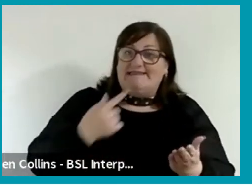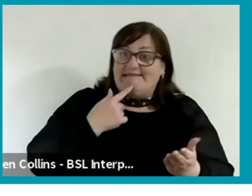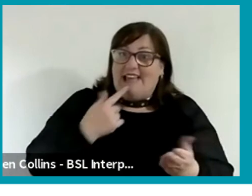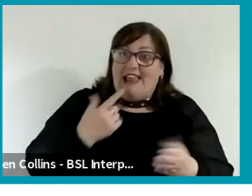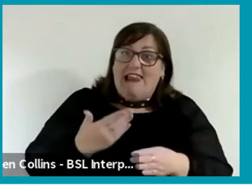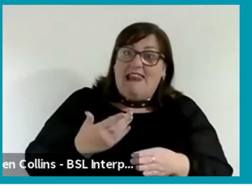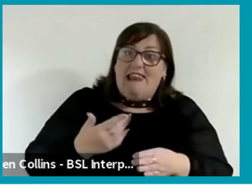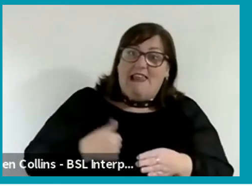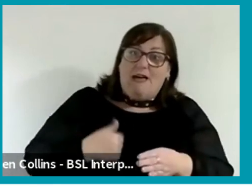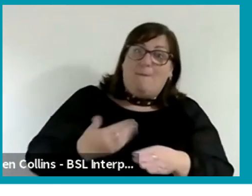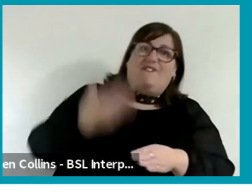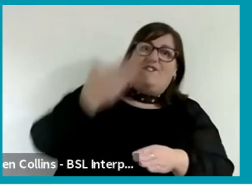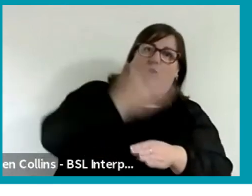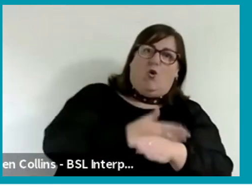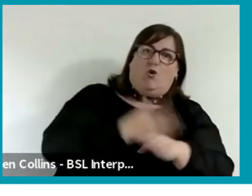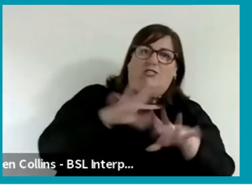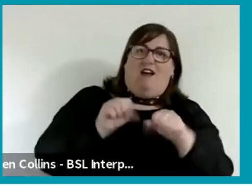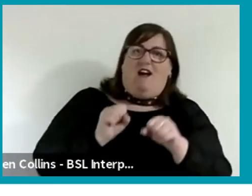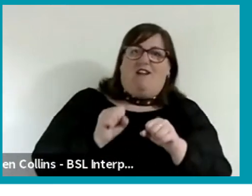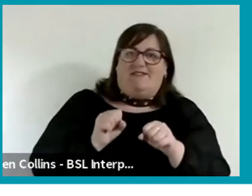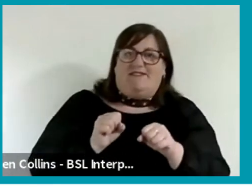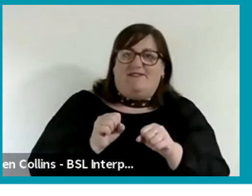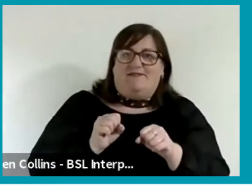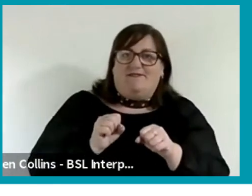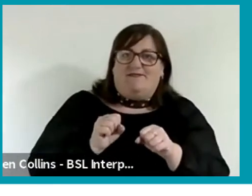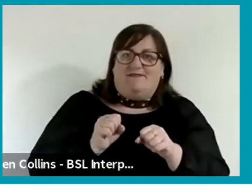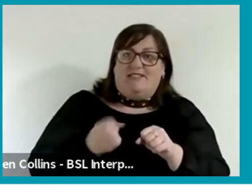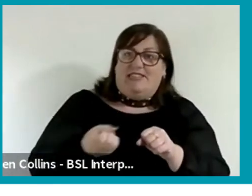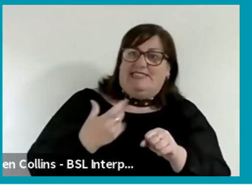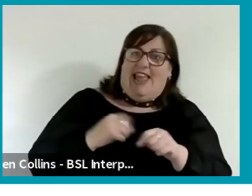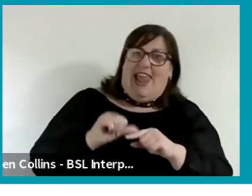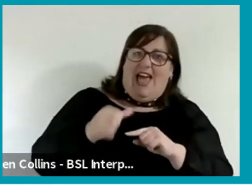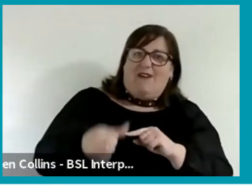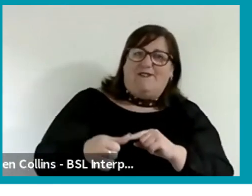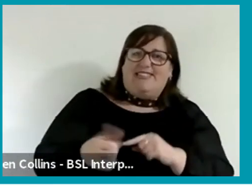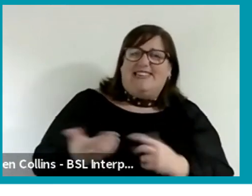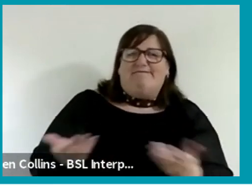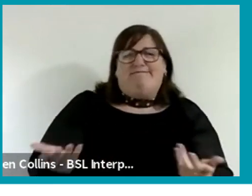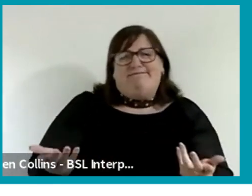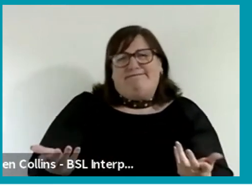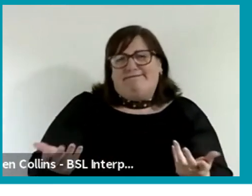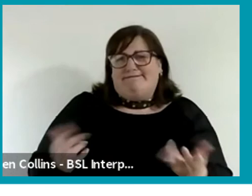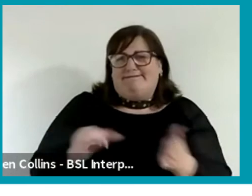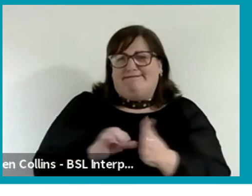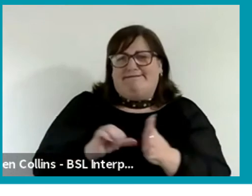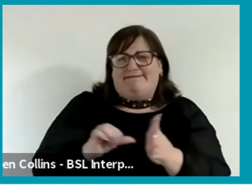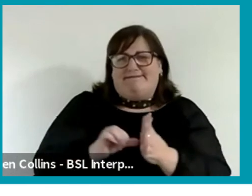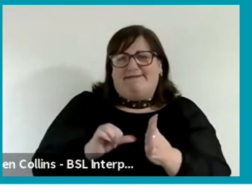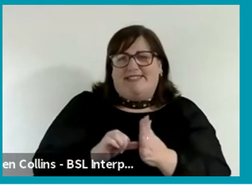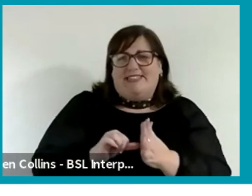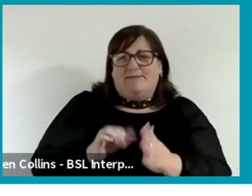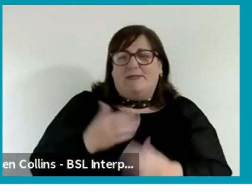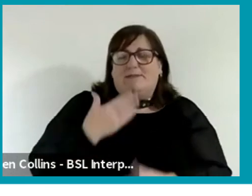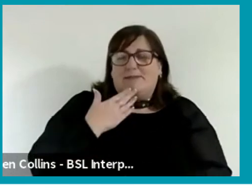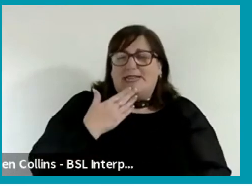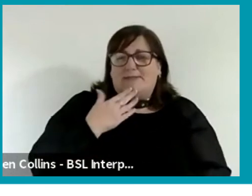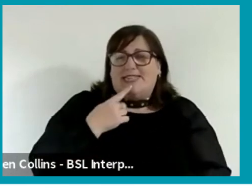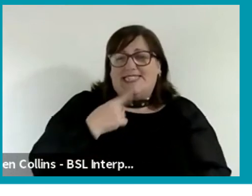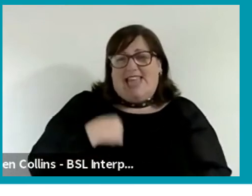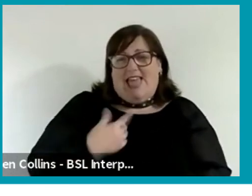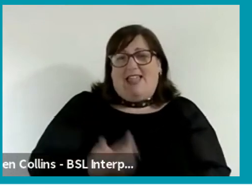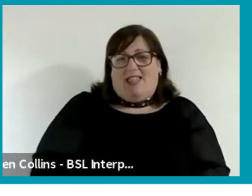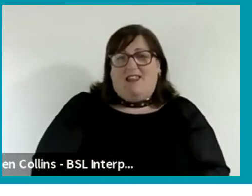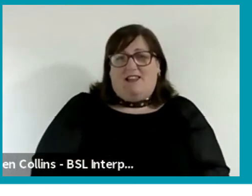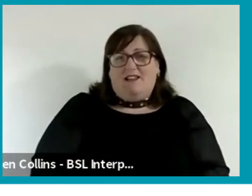it's very hard for us then to review it backwards. So please let us know. Don't be shy. Let us know anything that